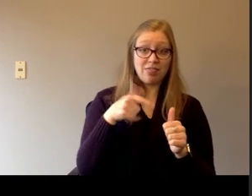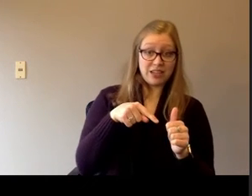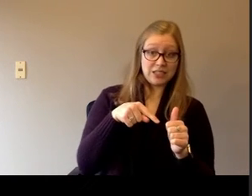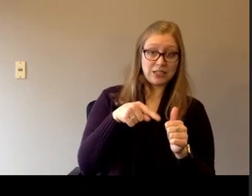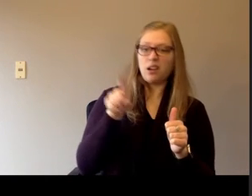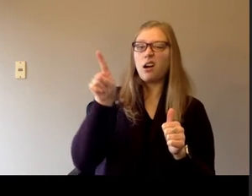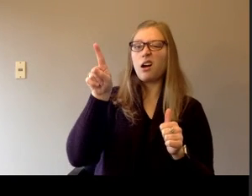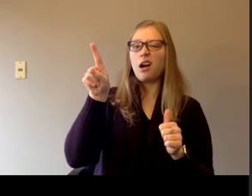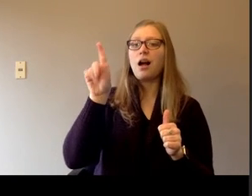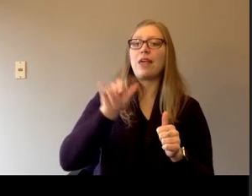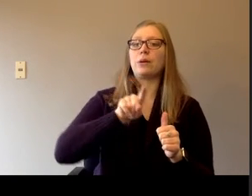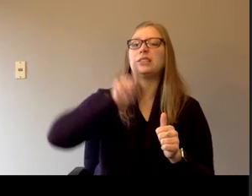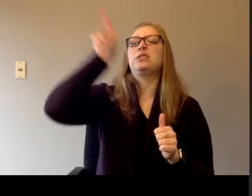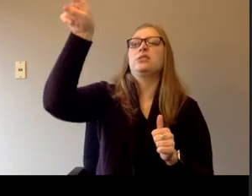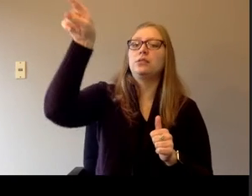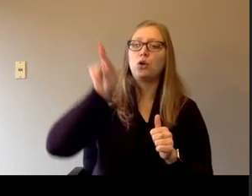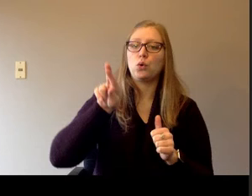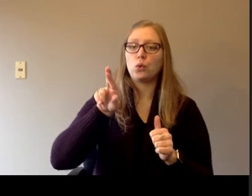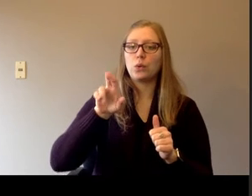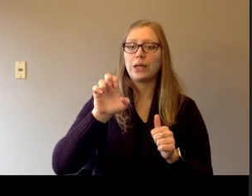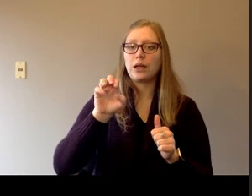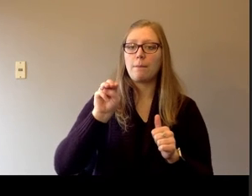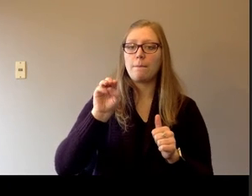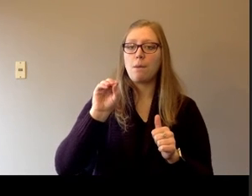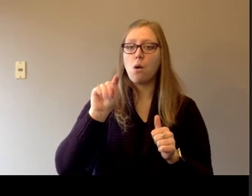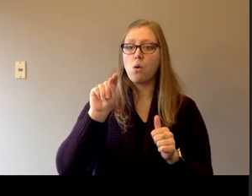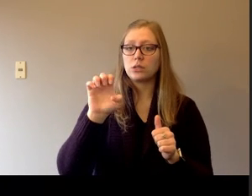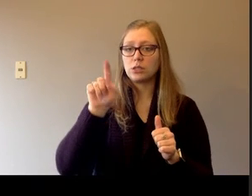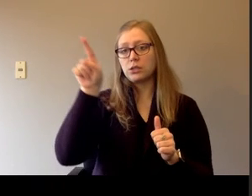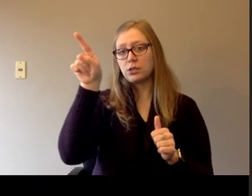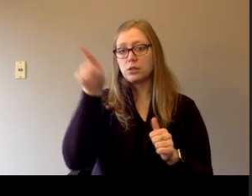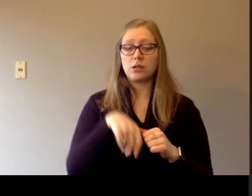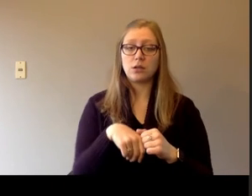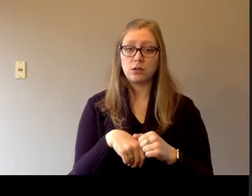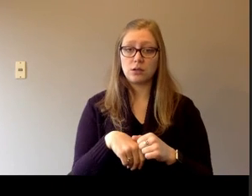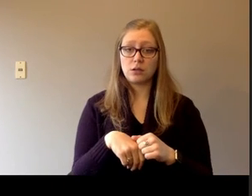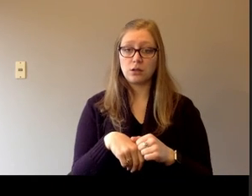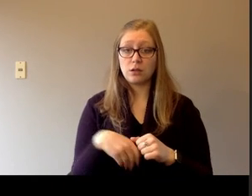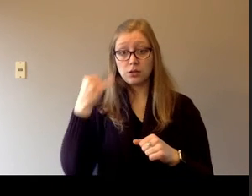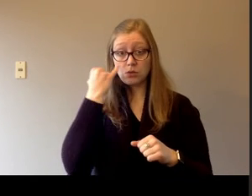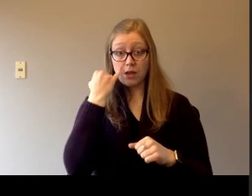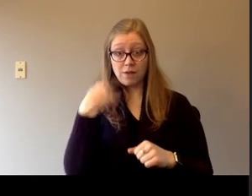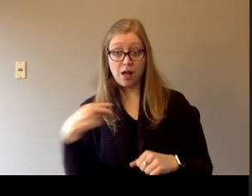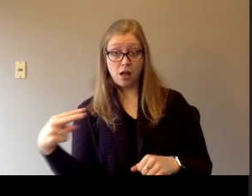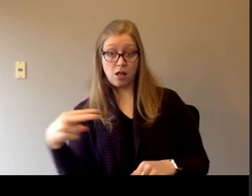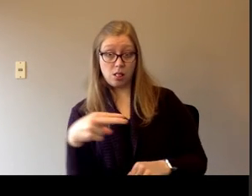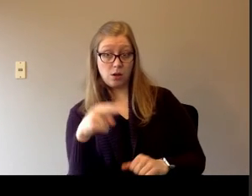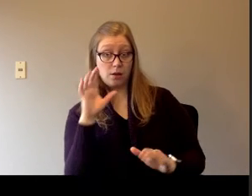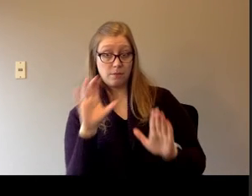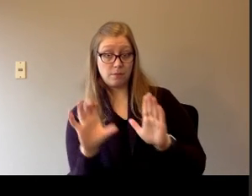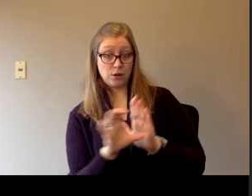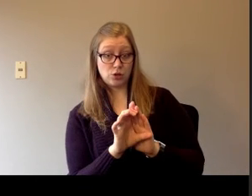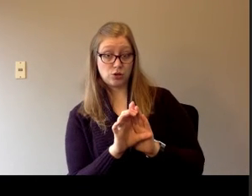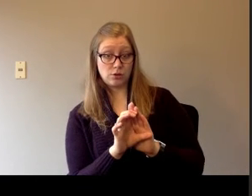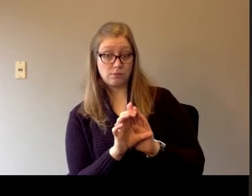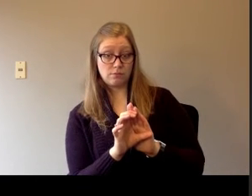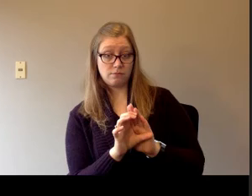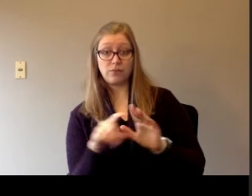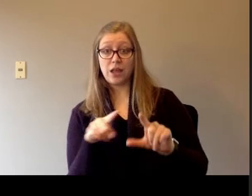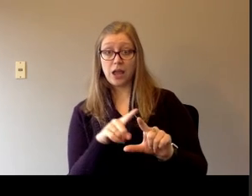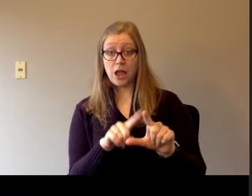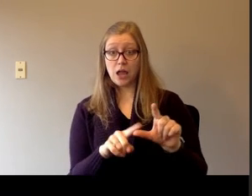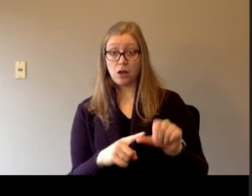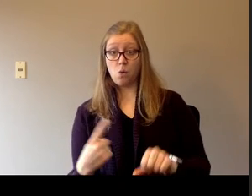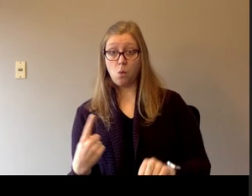And so when I talk about this, this picture here that we're looking at, angle 1 and angle 2 are